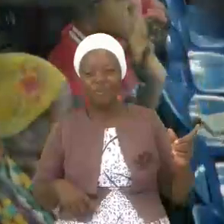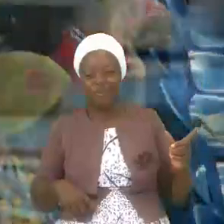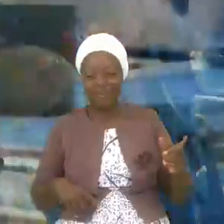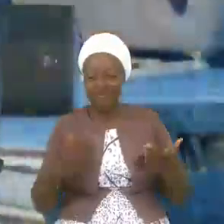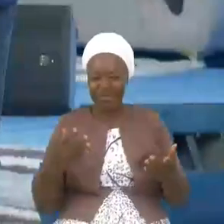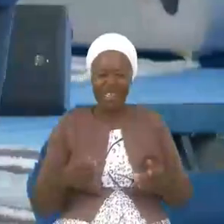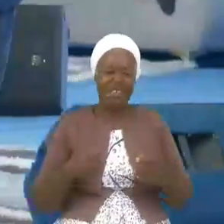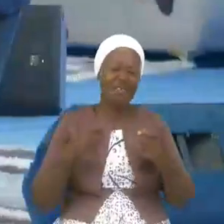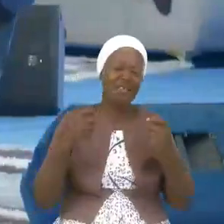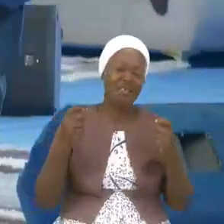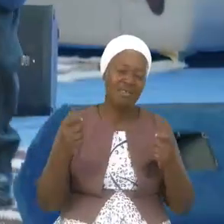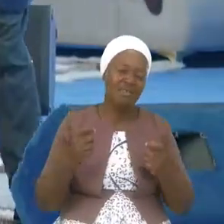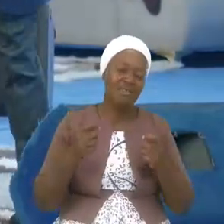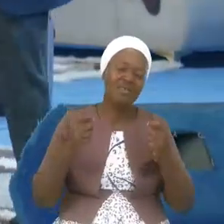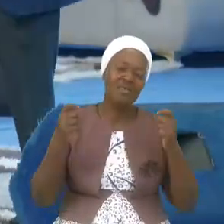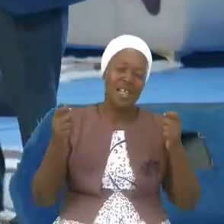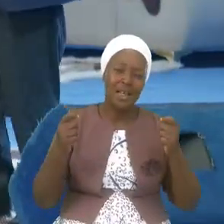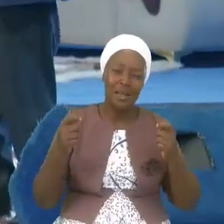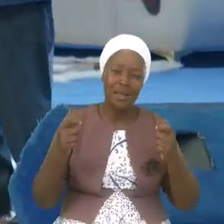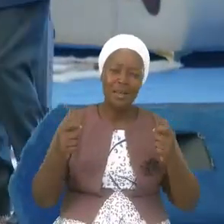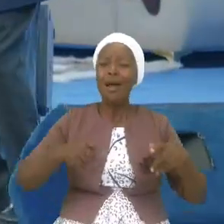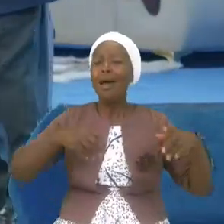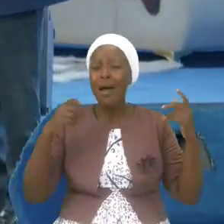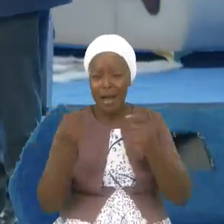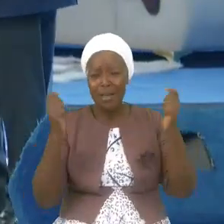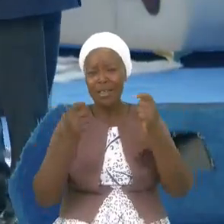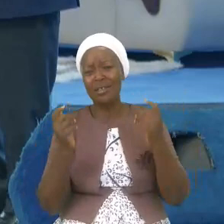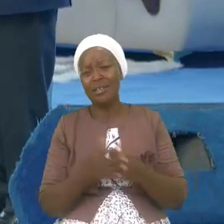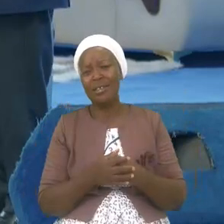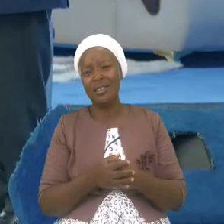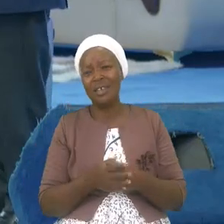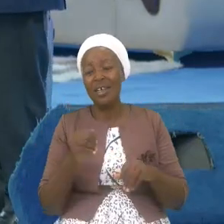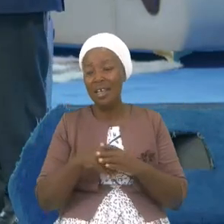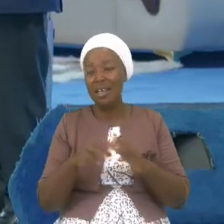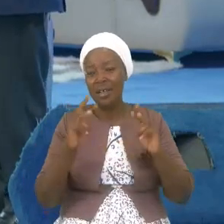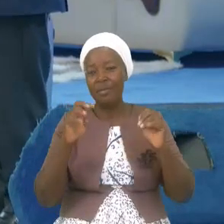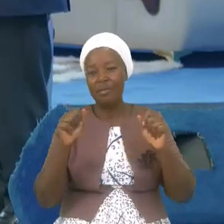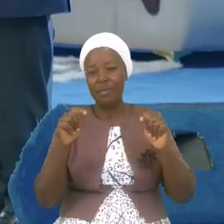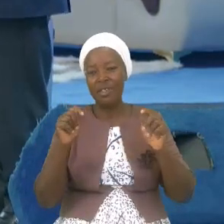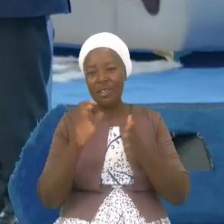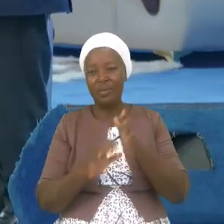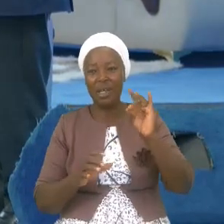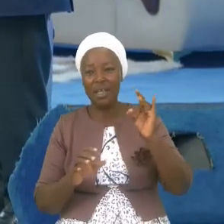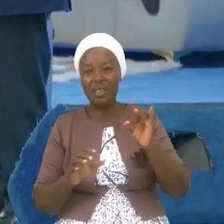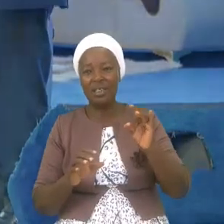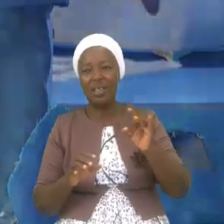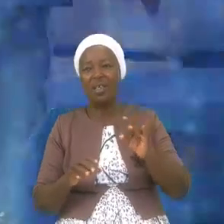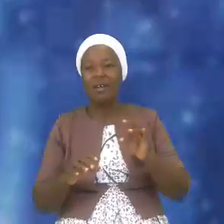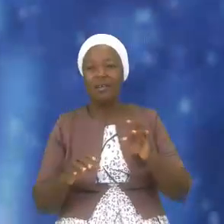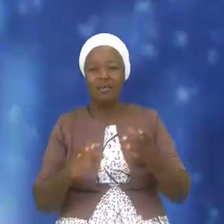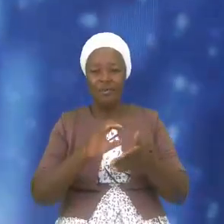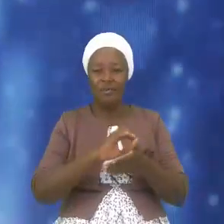In Matthew chapter 8, reading from verse 5. Matthew chapter 8,